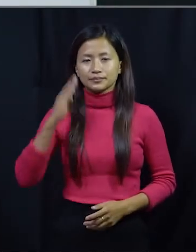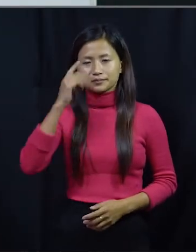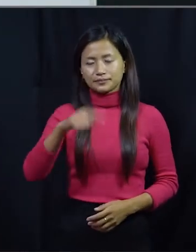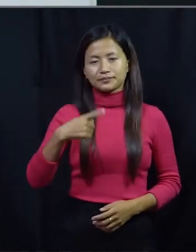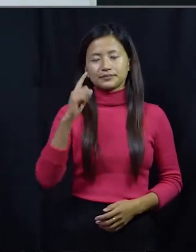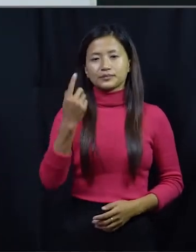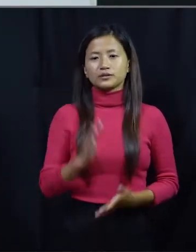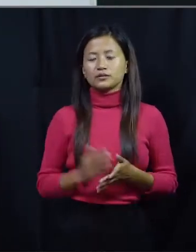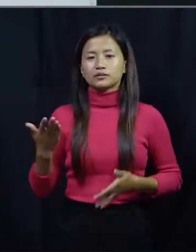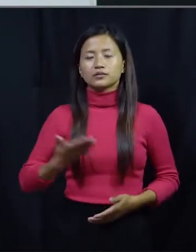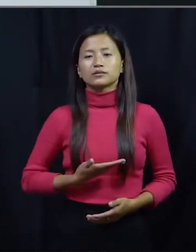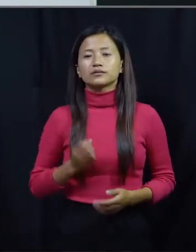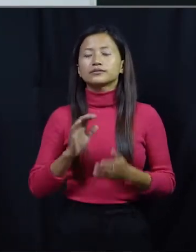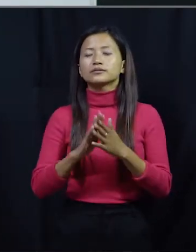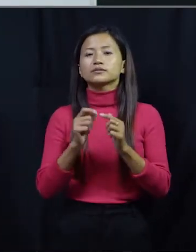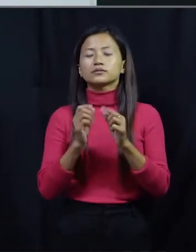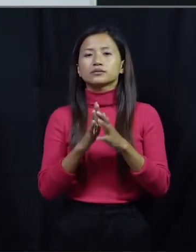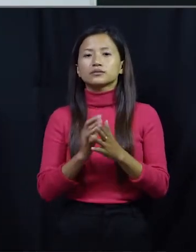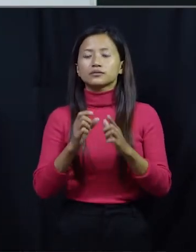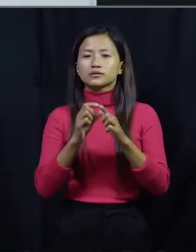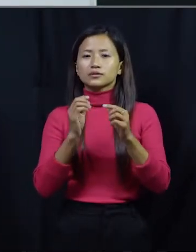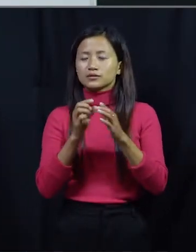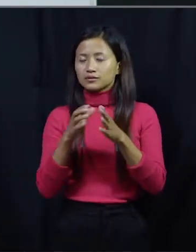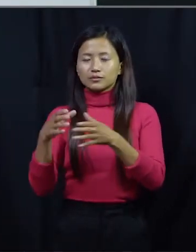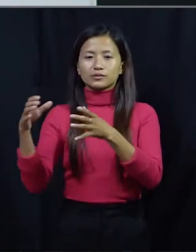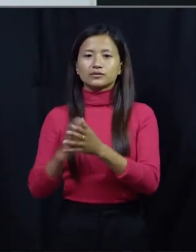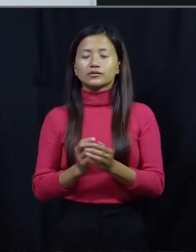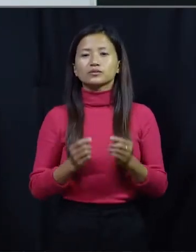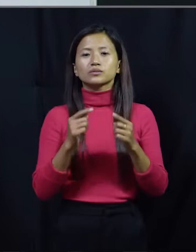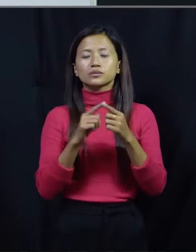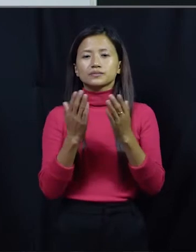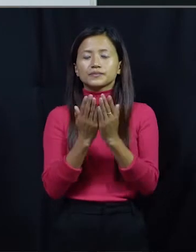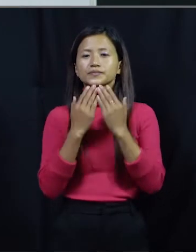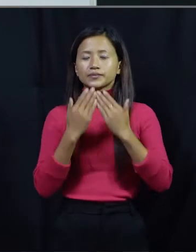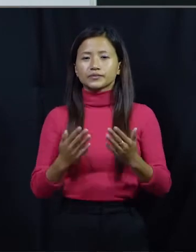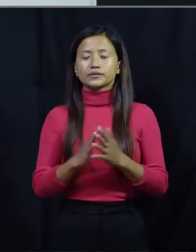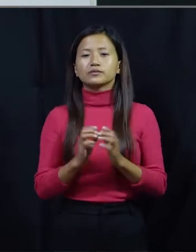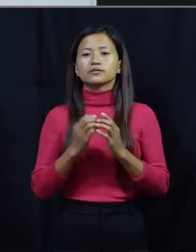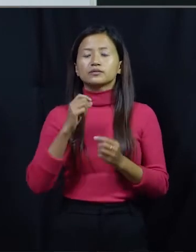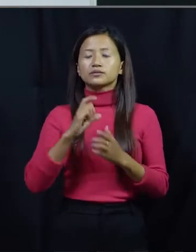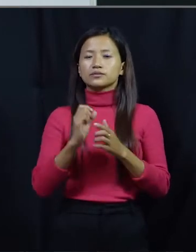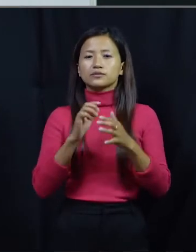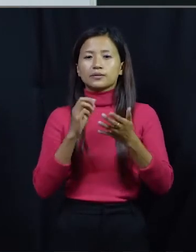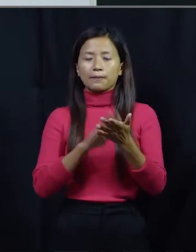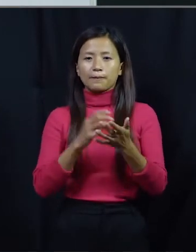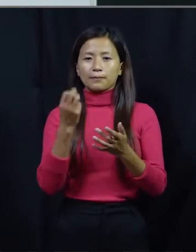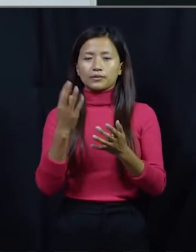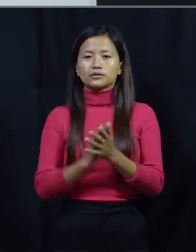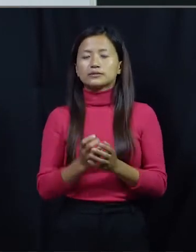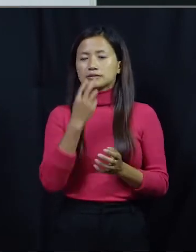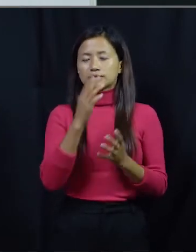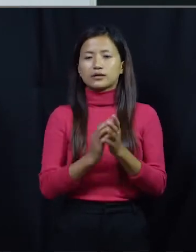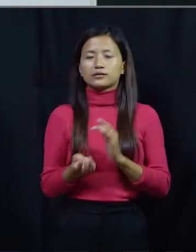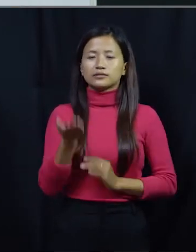Hello everyone, welcome back to Digital Lesson for Students by Department of School Education, Nagaland. I am T. Pungri, MSc MPhil Mathematics from C.D. King Higher Secondary